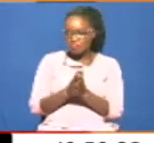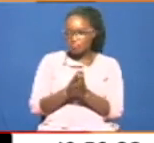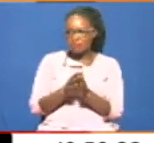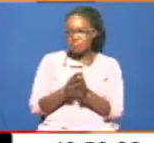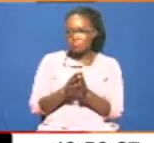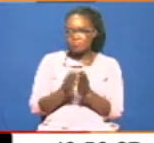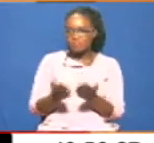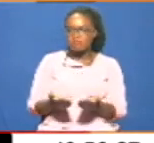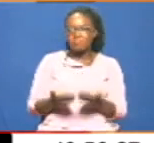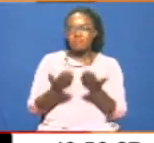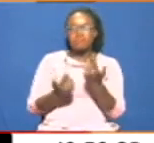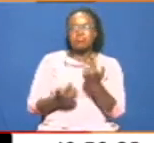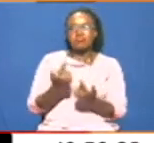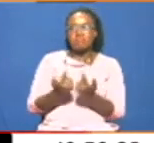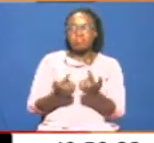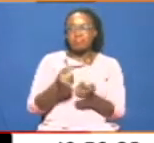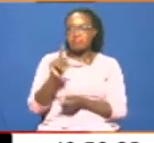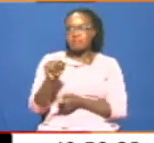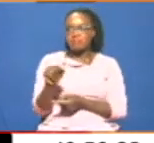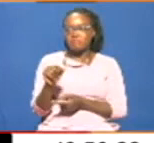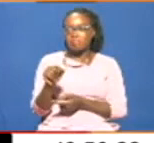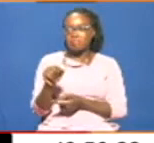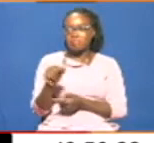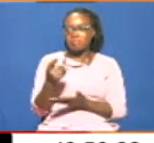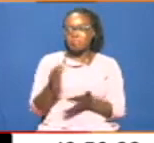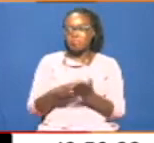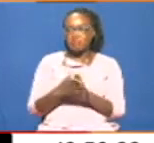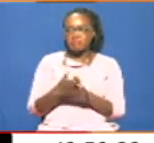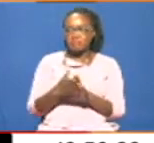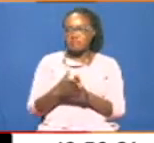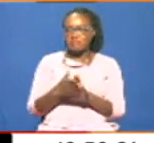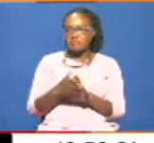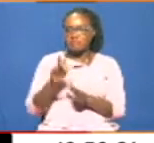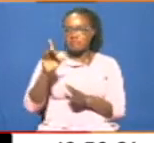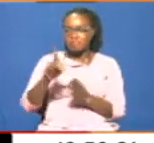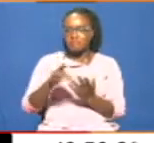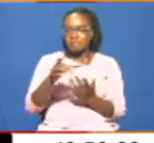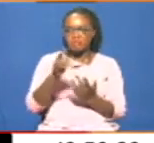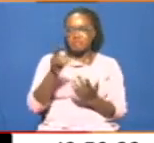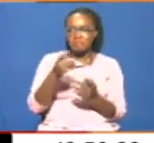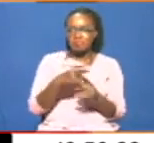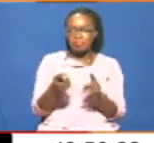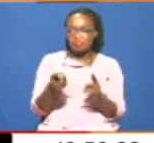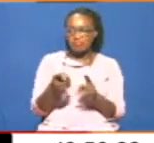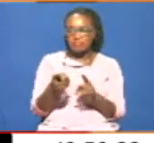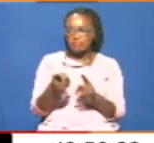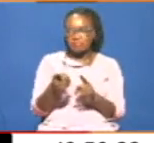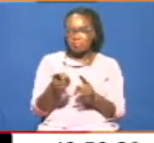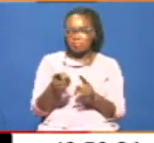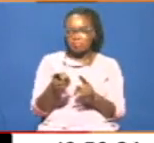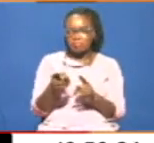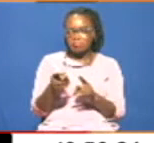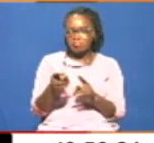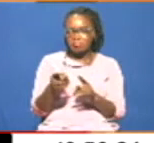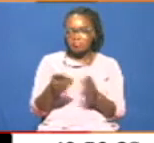improved cook stoves and the affordability, mm-hmm. now that becomes a bit lower in their priorities. Mm-hmm. But with